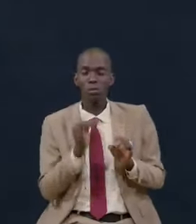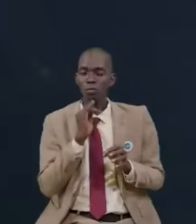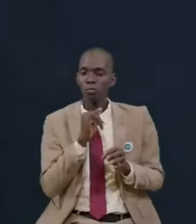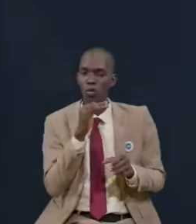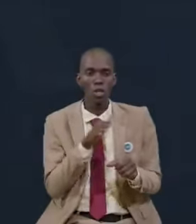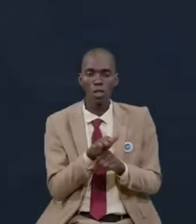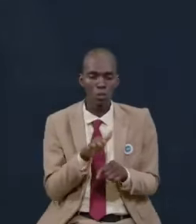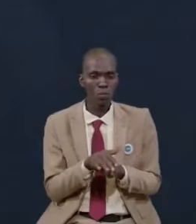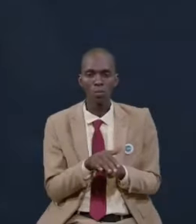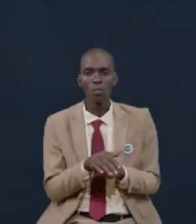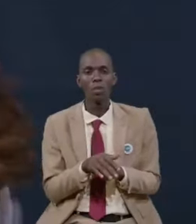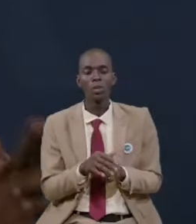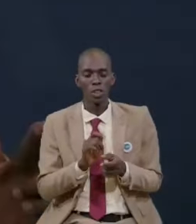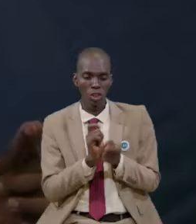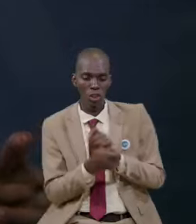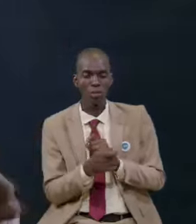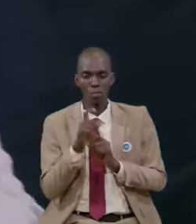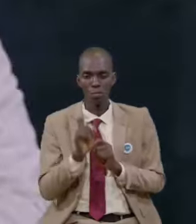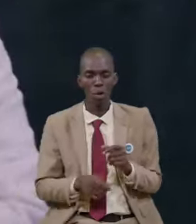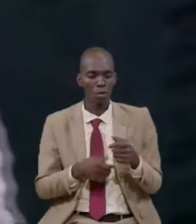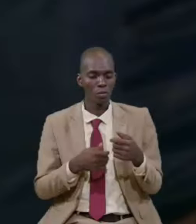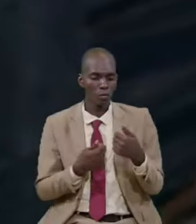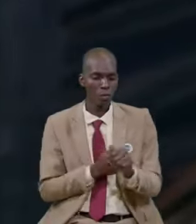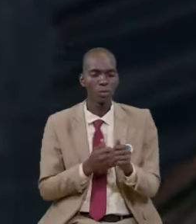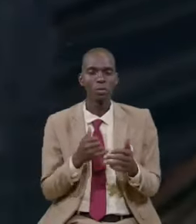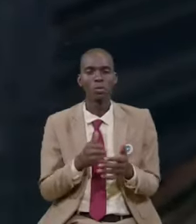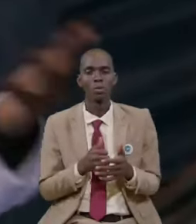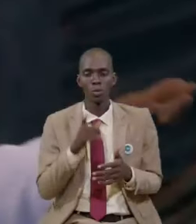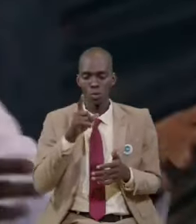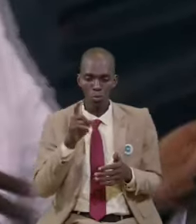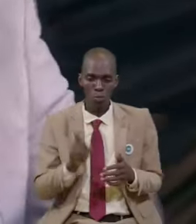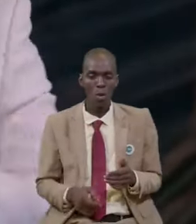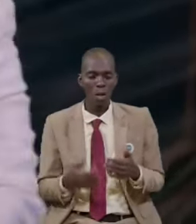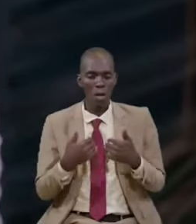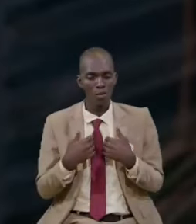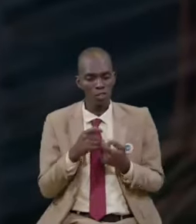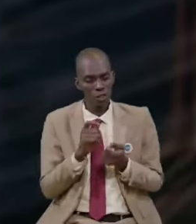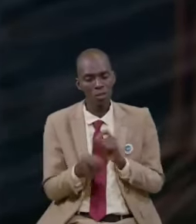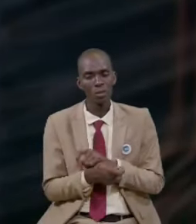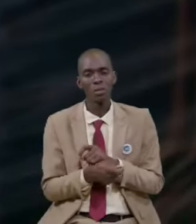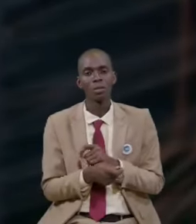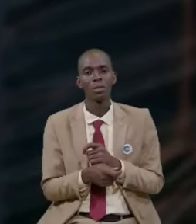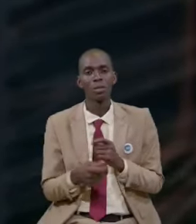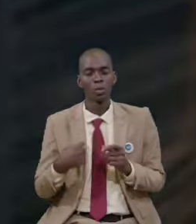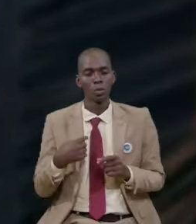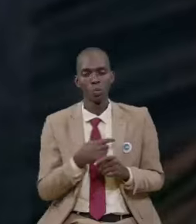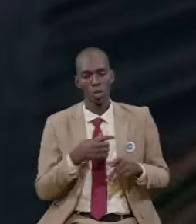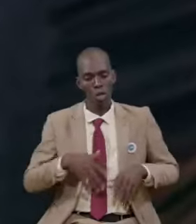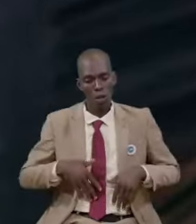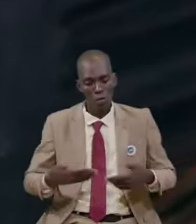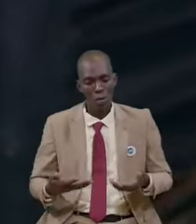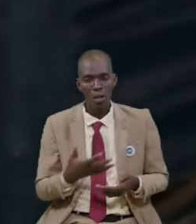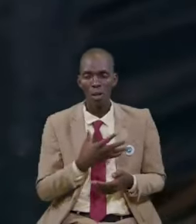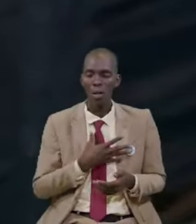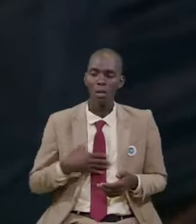follow. A change must follow. We confess and we forsake our sin. We have the mercy